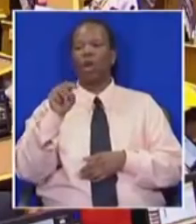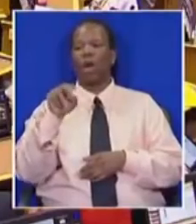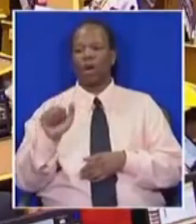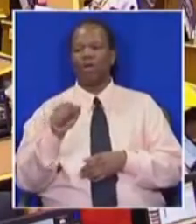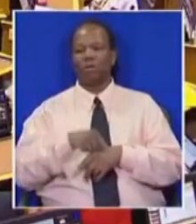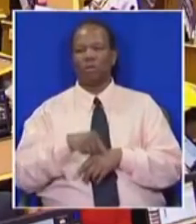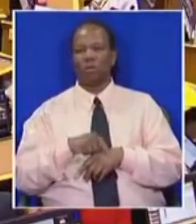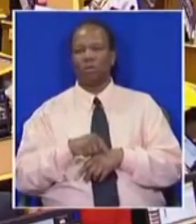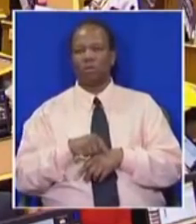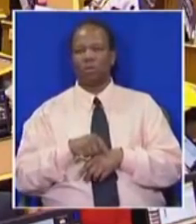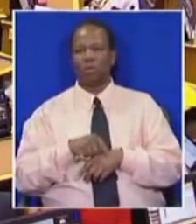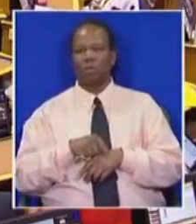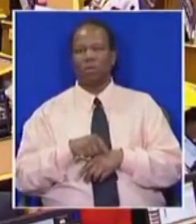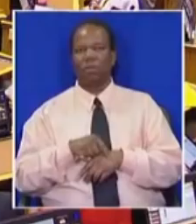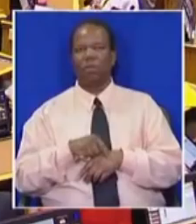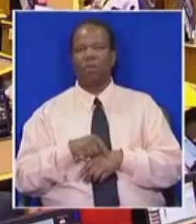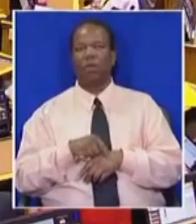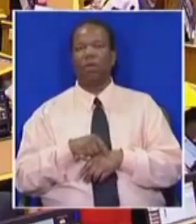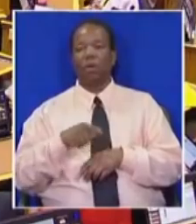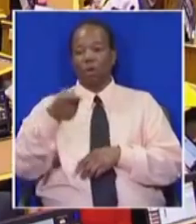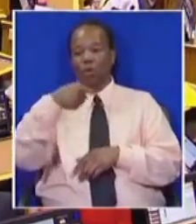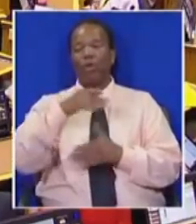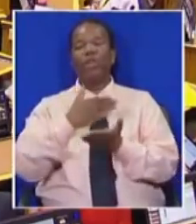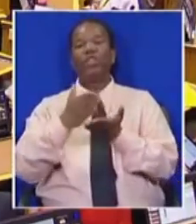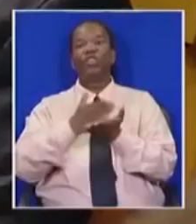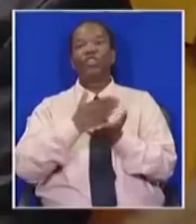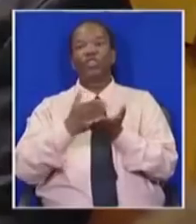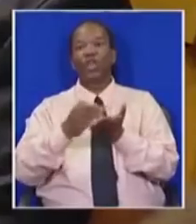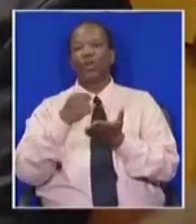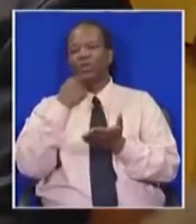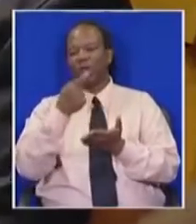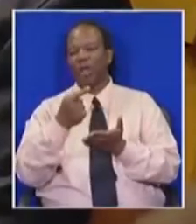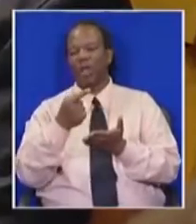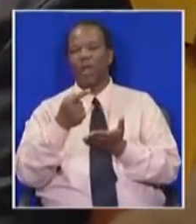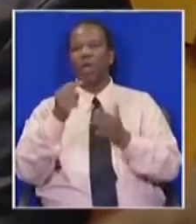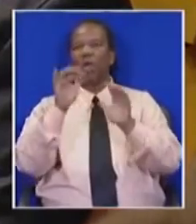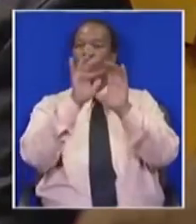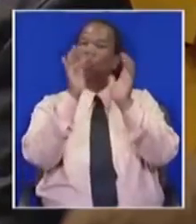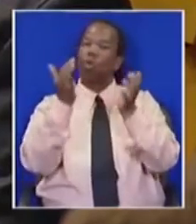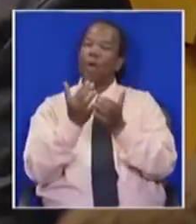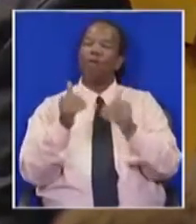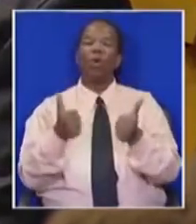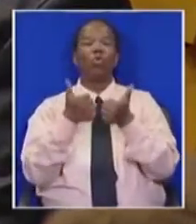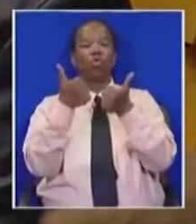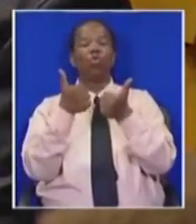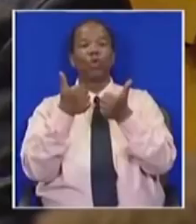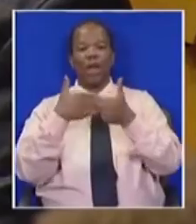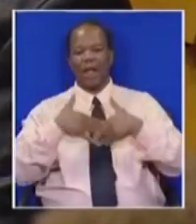Now we share the global affordable goal for quality health care for